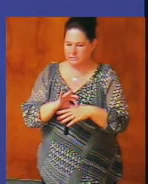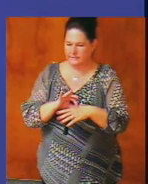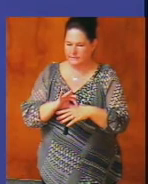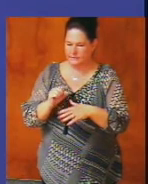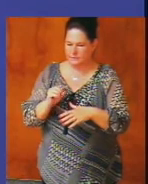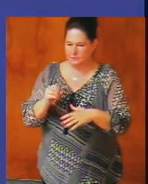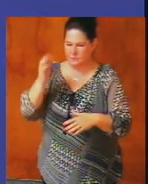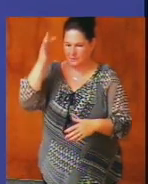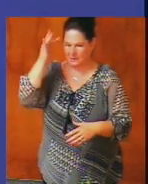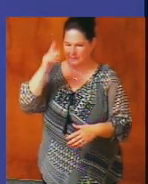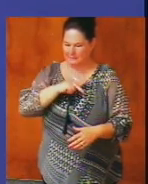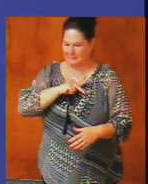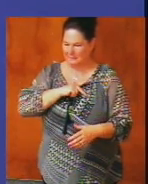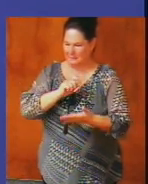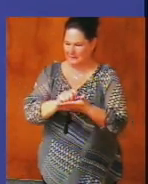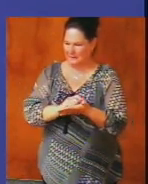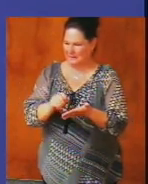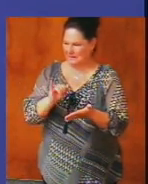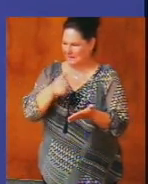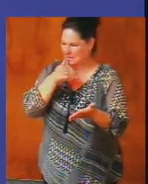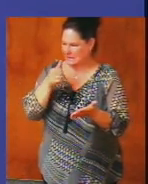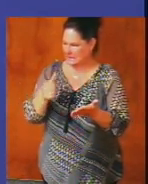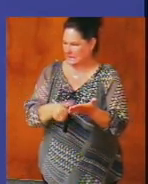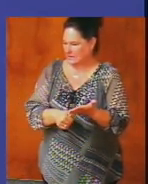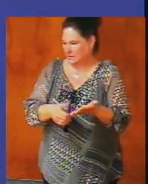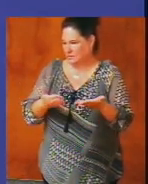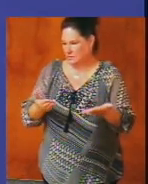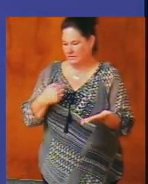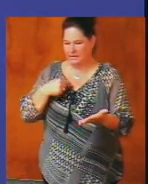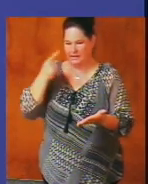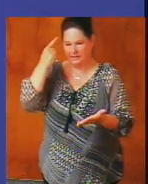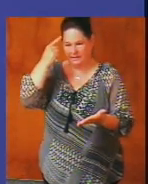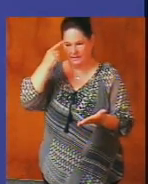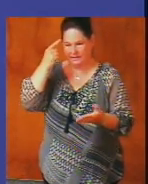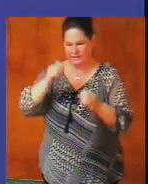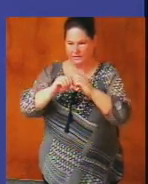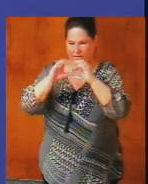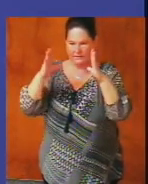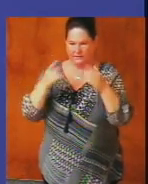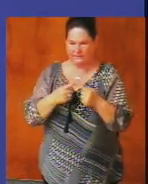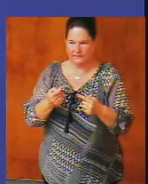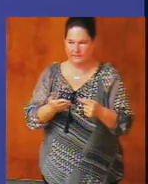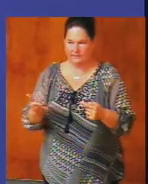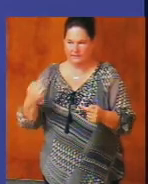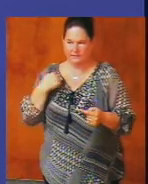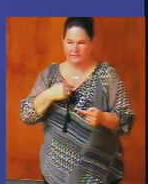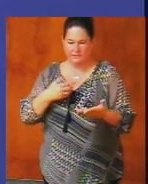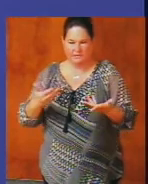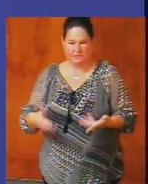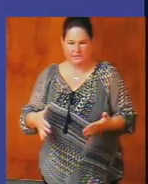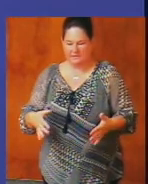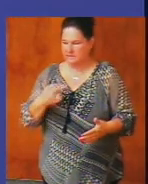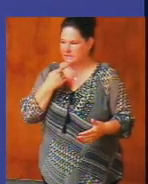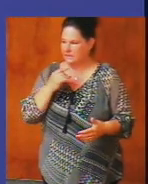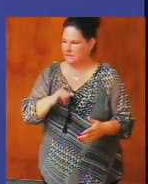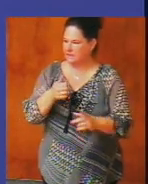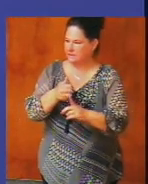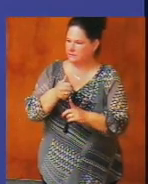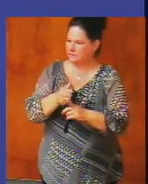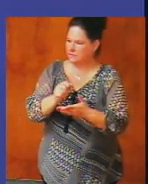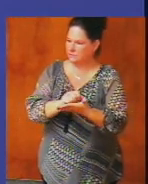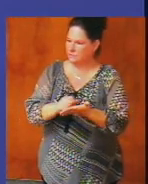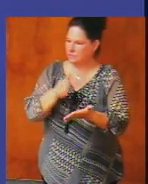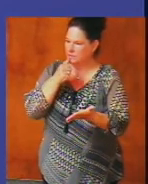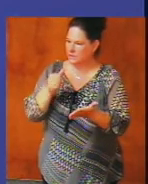So why did Paul write this letter? Well, I think it's obvious from the things we've already said that he wrote this letter